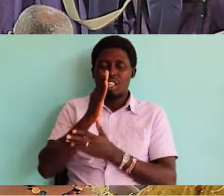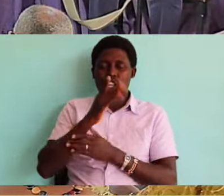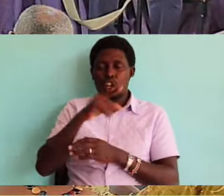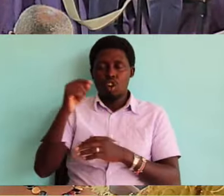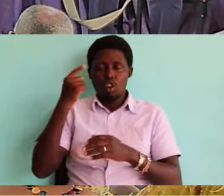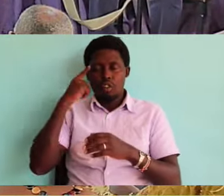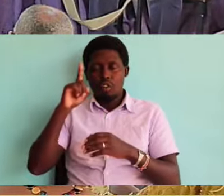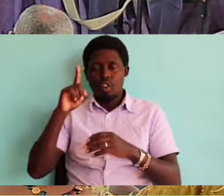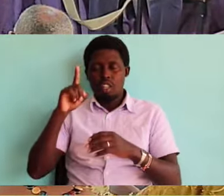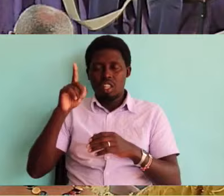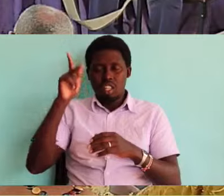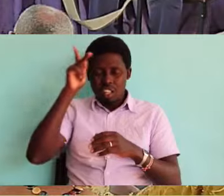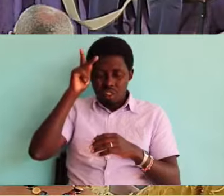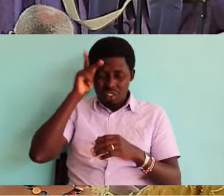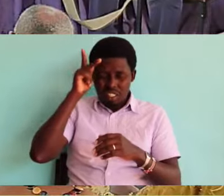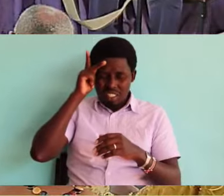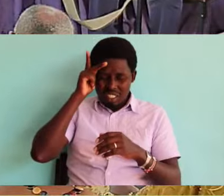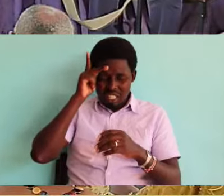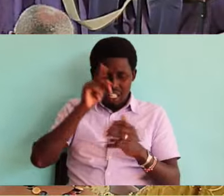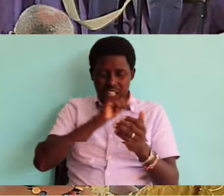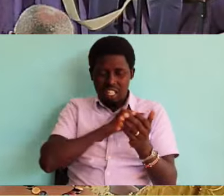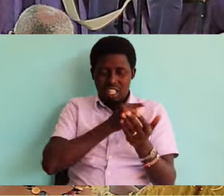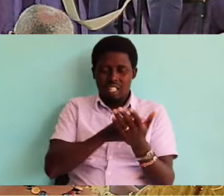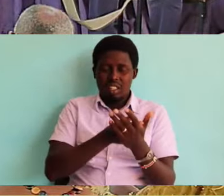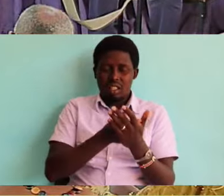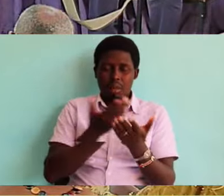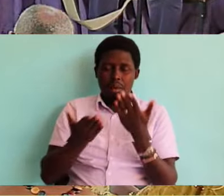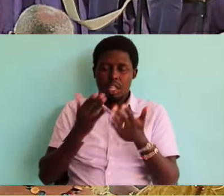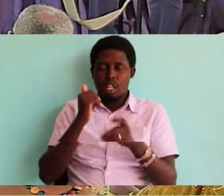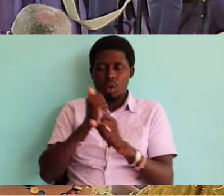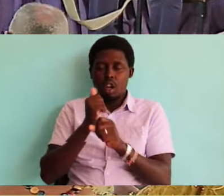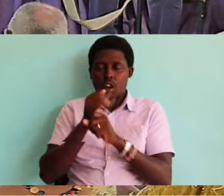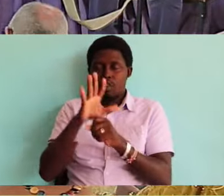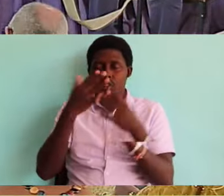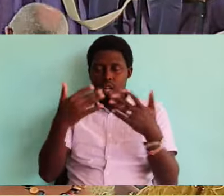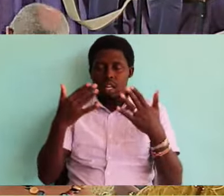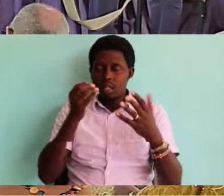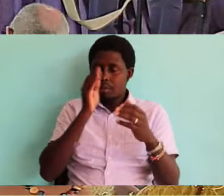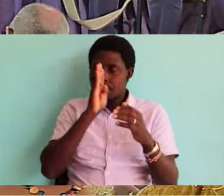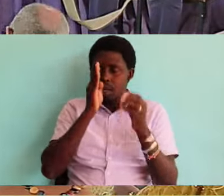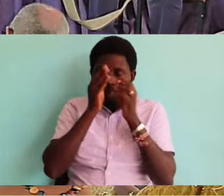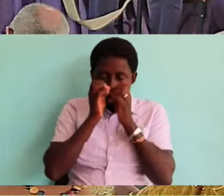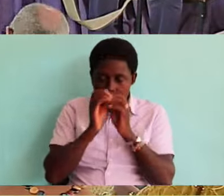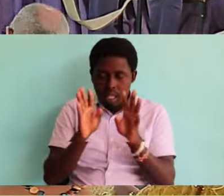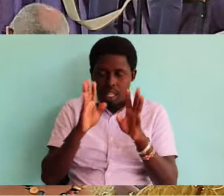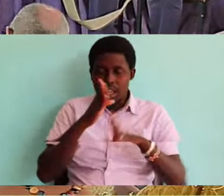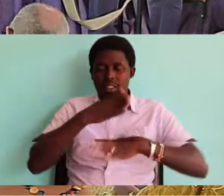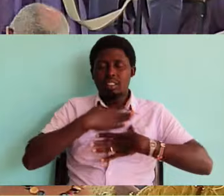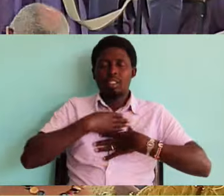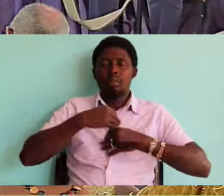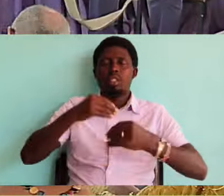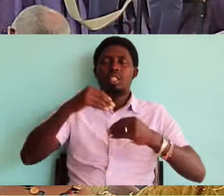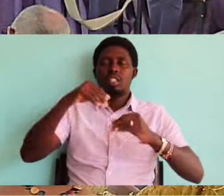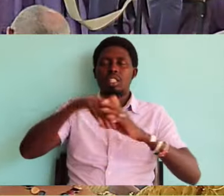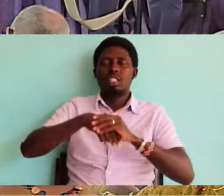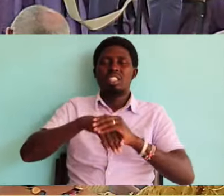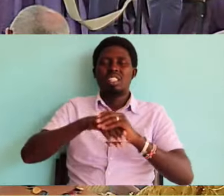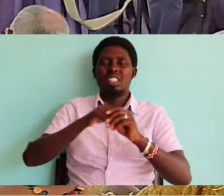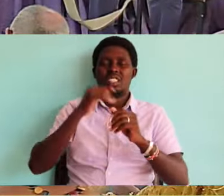the knowledge of his mercy and grace, and may the work of your hands be blessed and acceptable in his